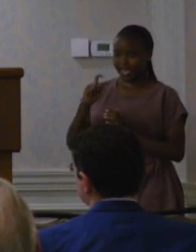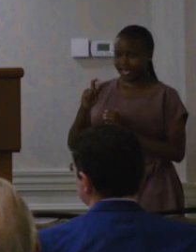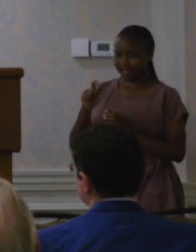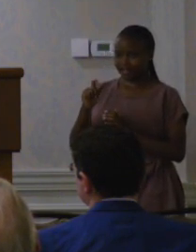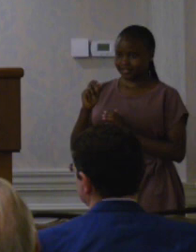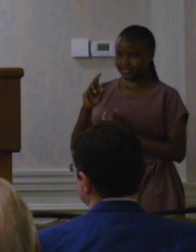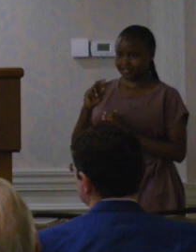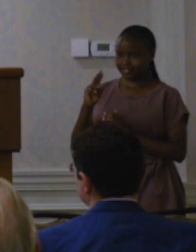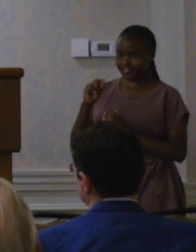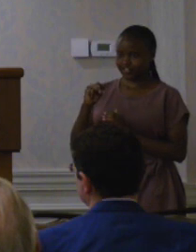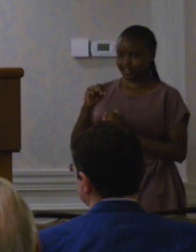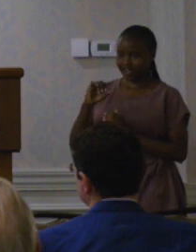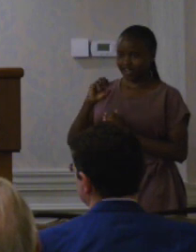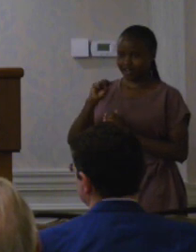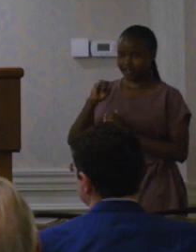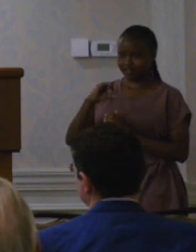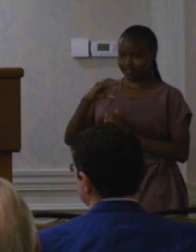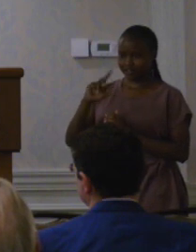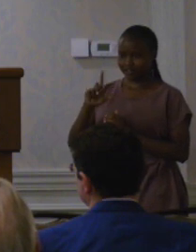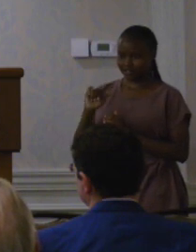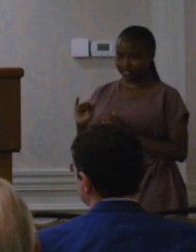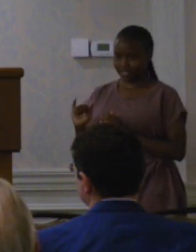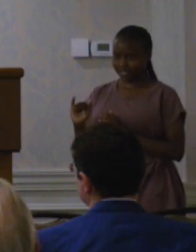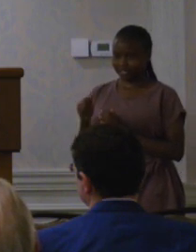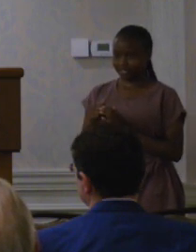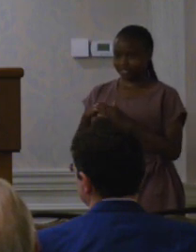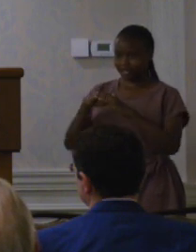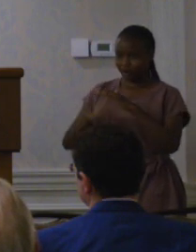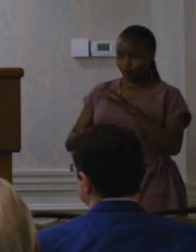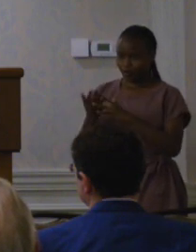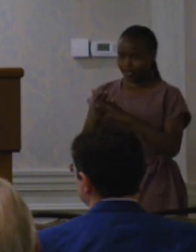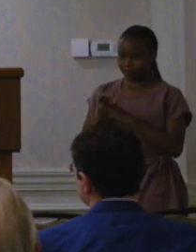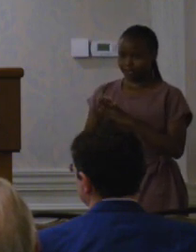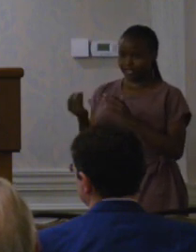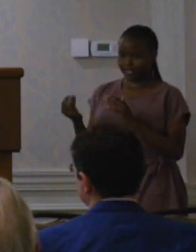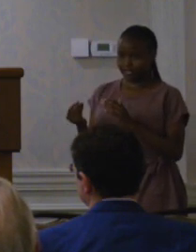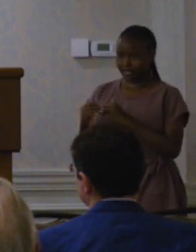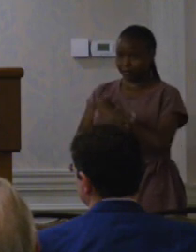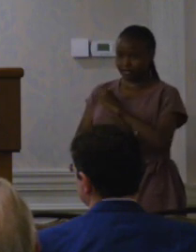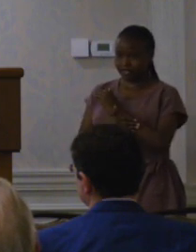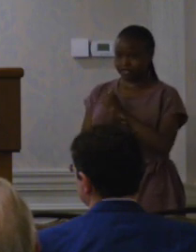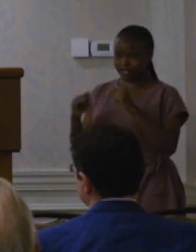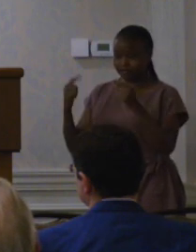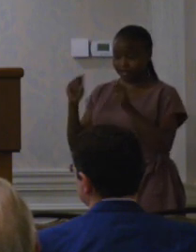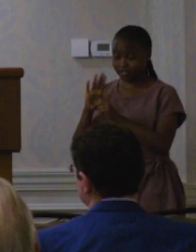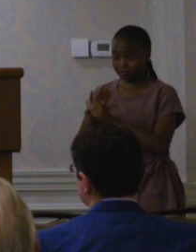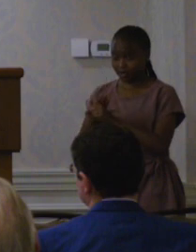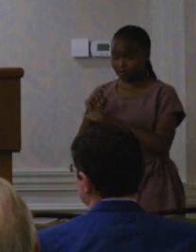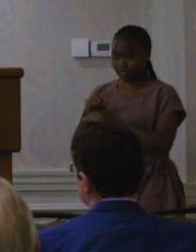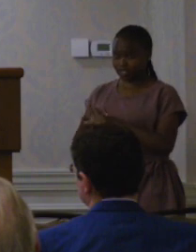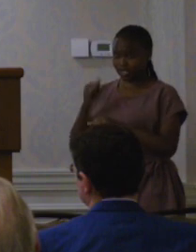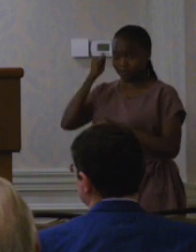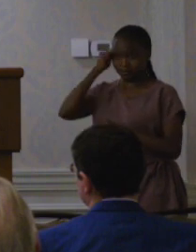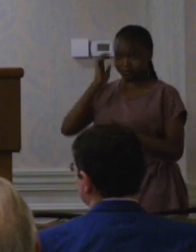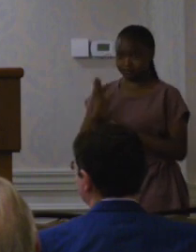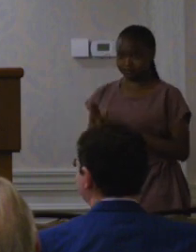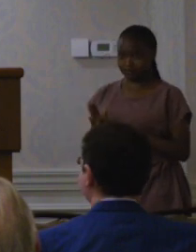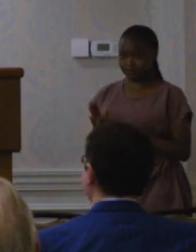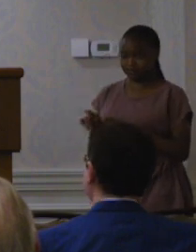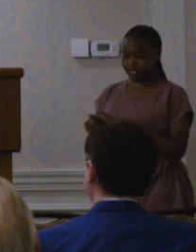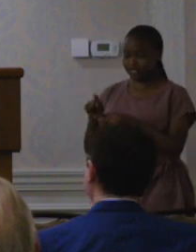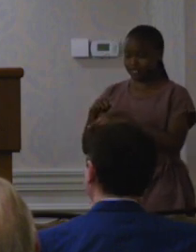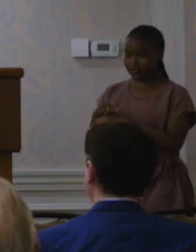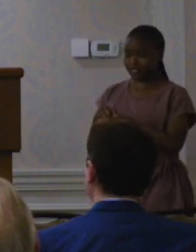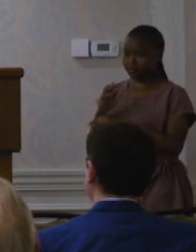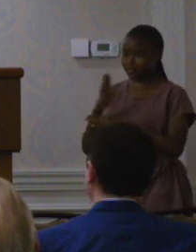in many low and middle income environments, they've actually been quite effective in the time that they've been studied. But at the same time,